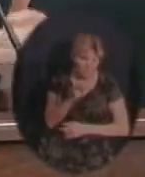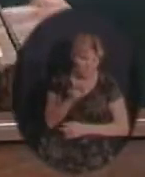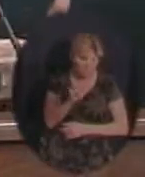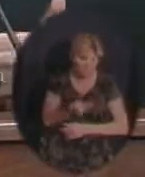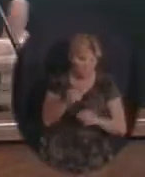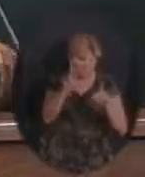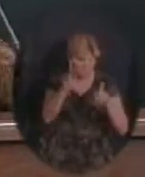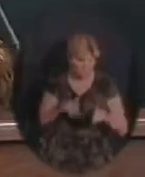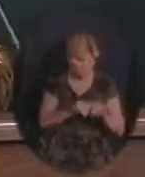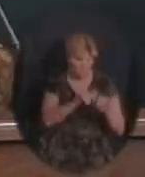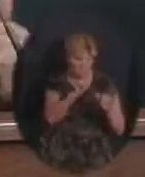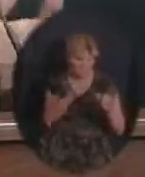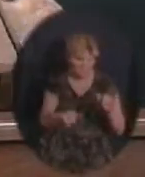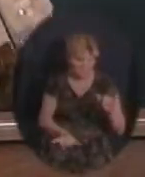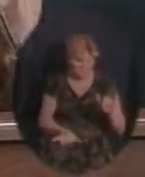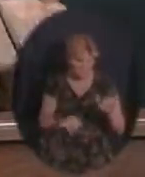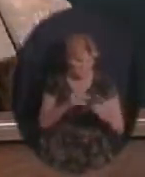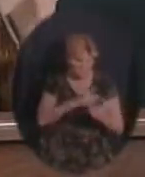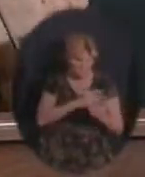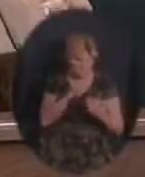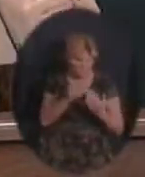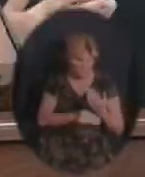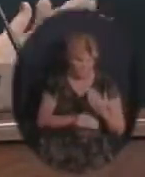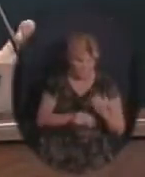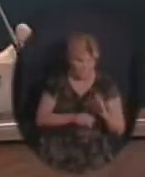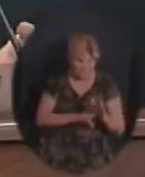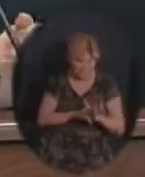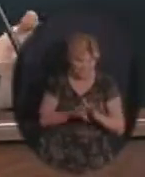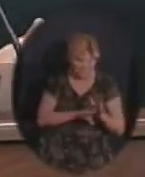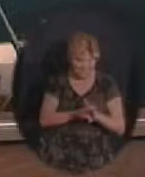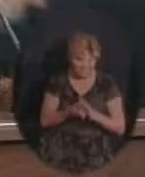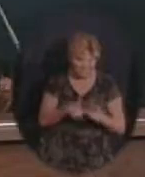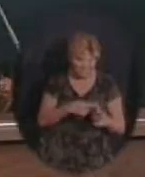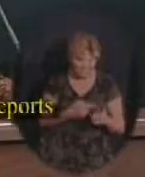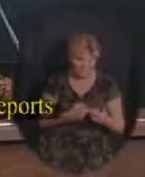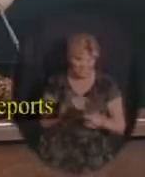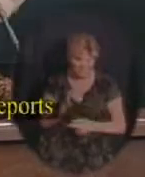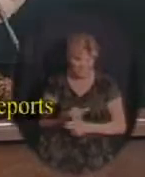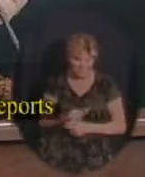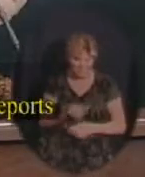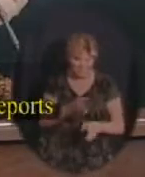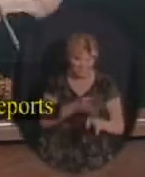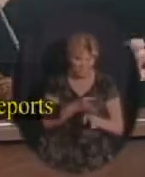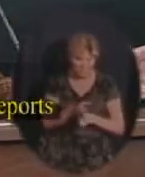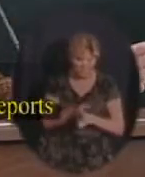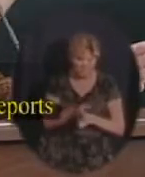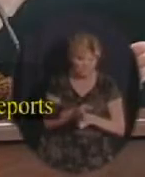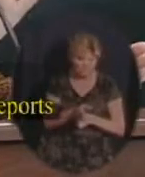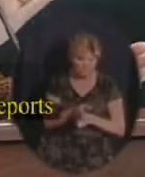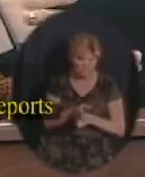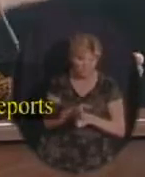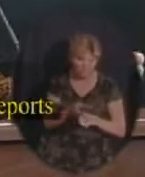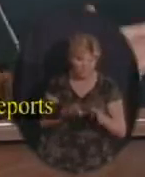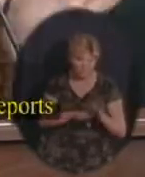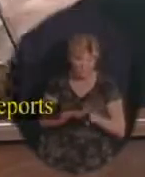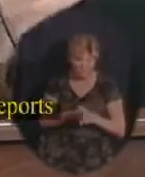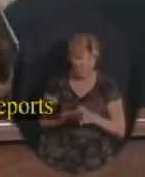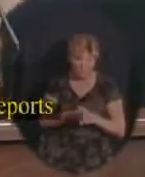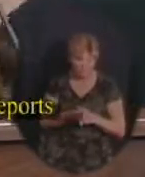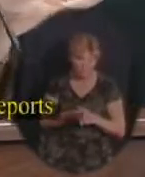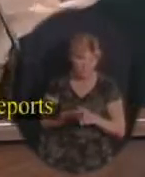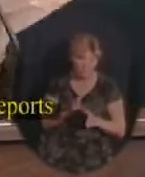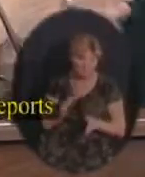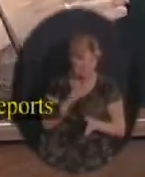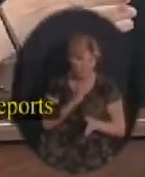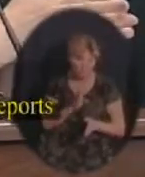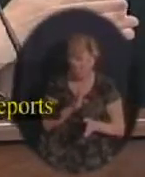the person develops, there is that professional development that comes along with the individuals there that very much aligns. So that's